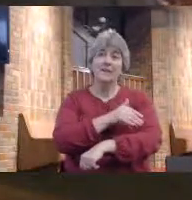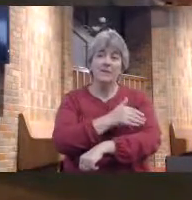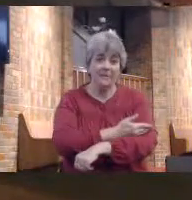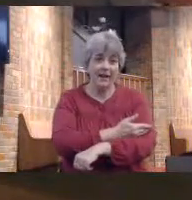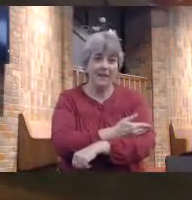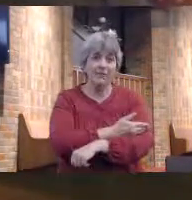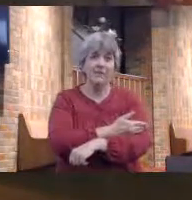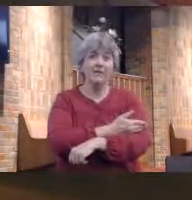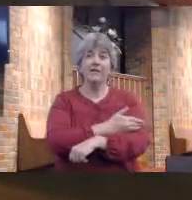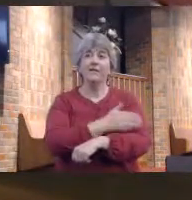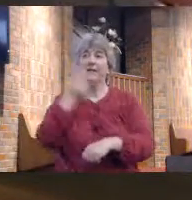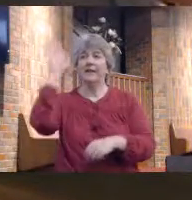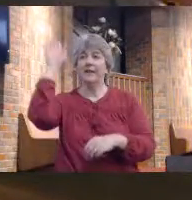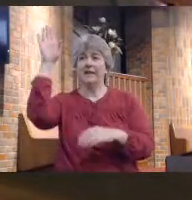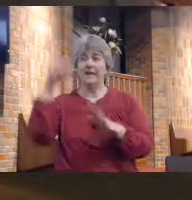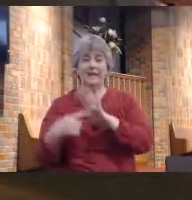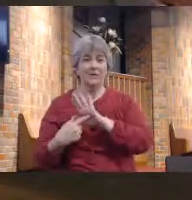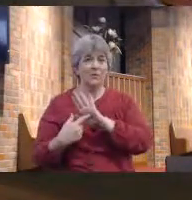Because of his revelation.